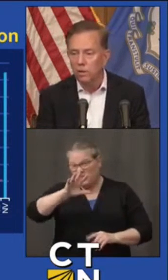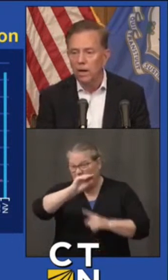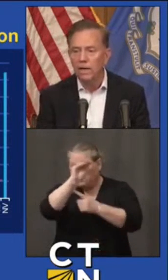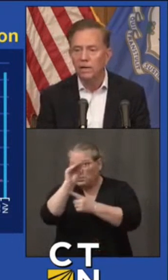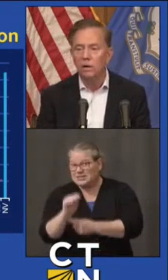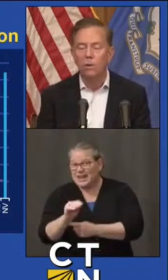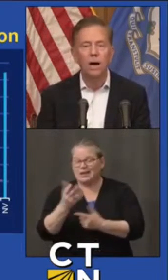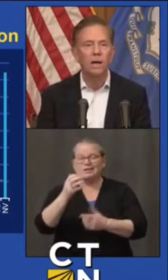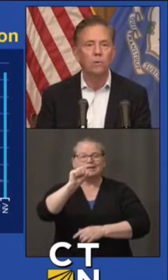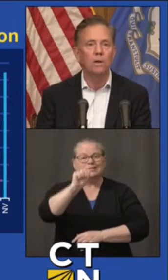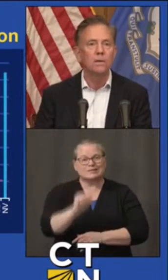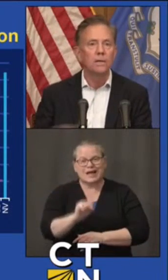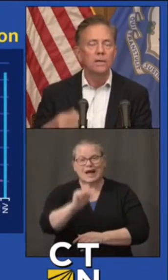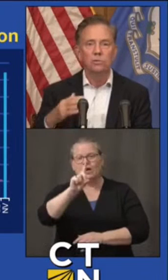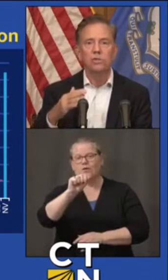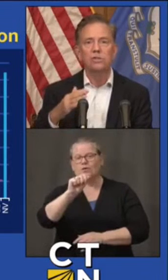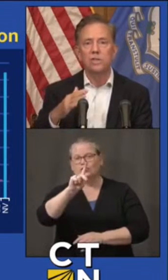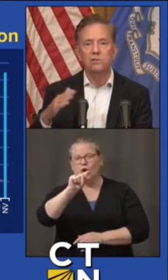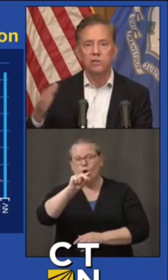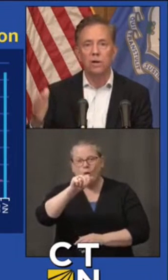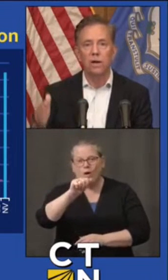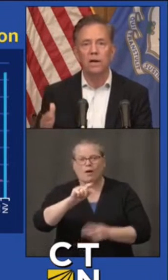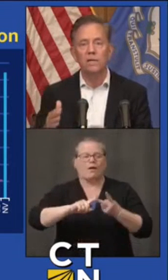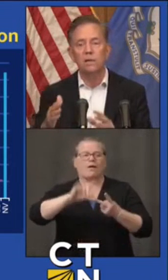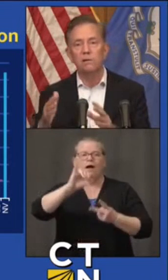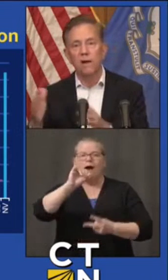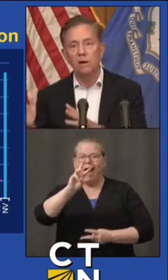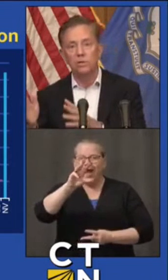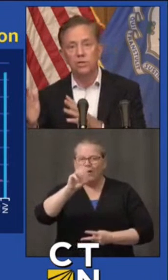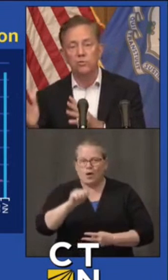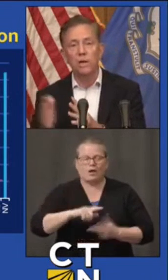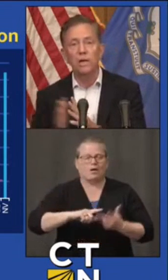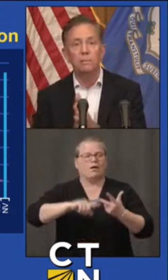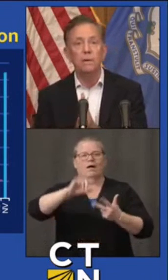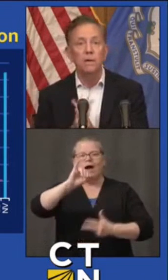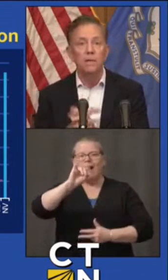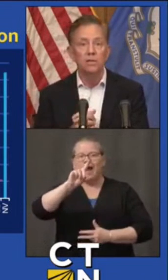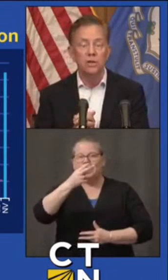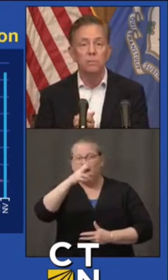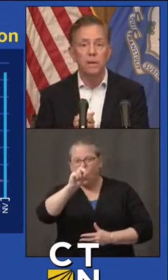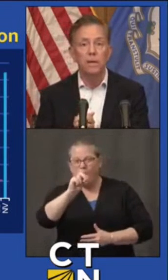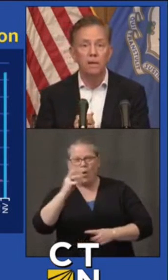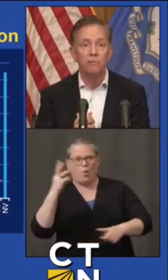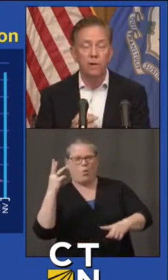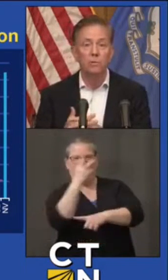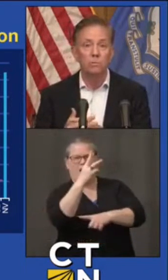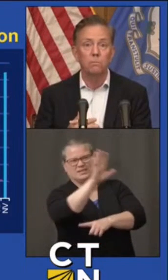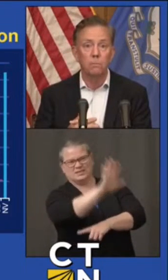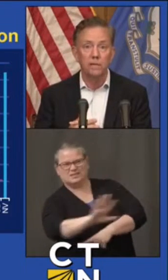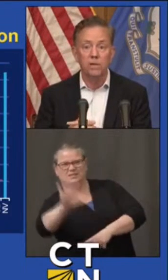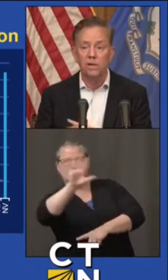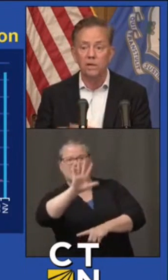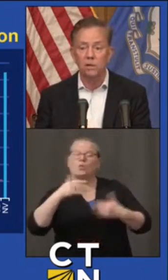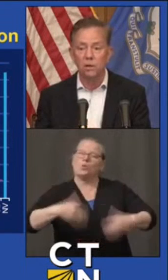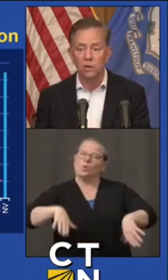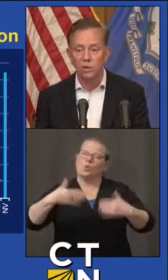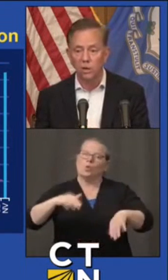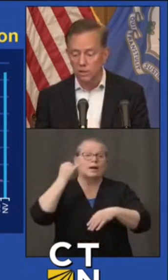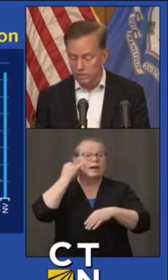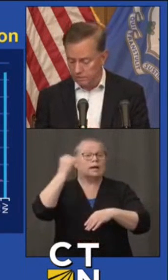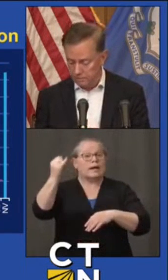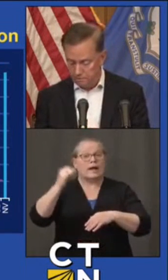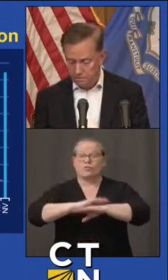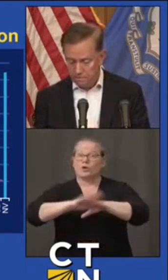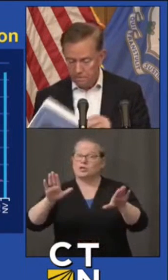Dakota, Idaho, Iowa. So it just gives you an idea of how extreme this can be if we don't maintain our guard.